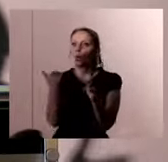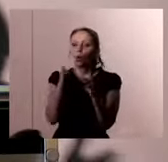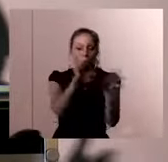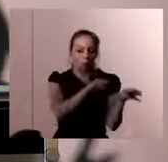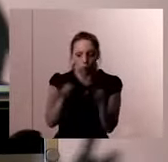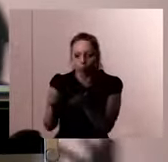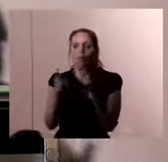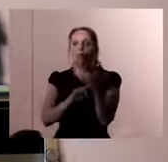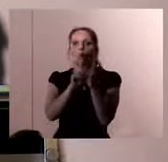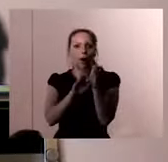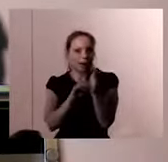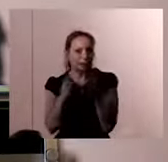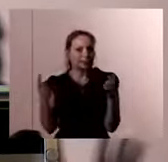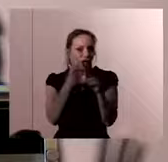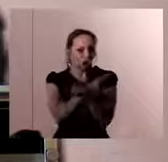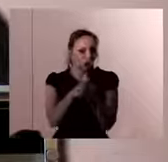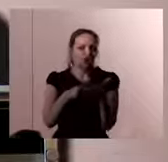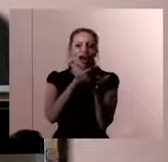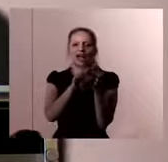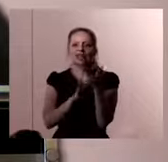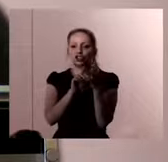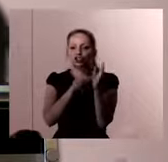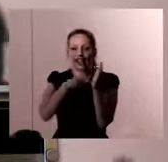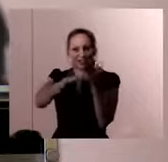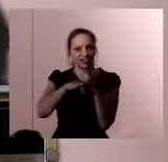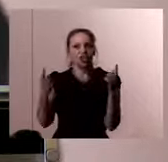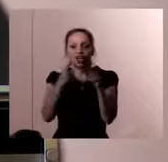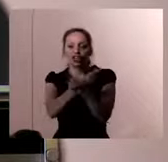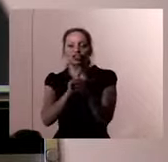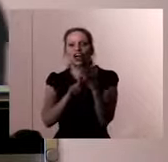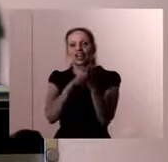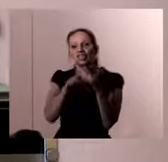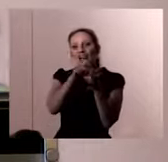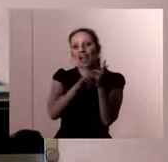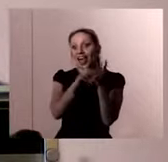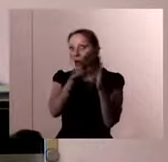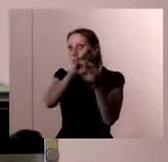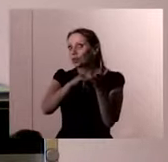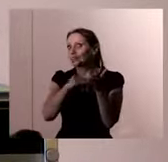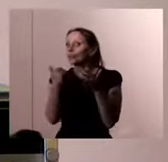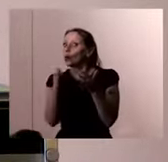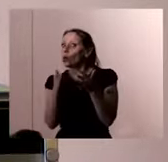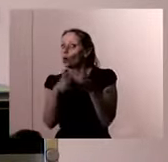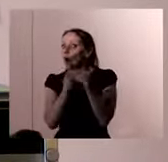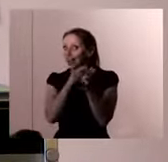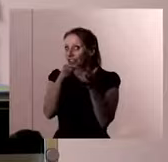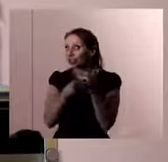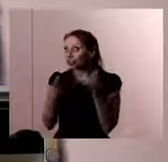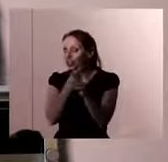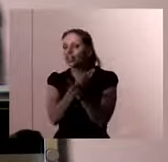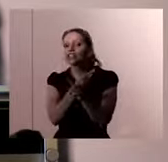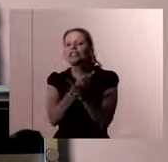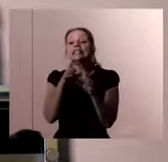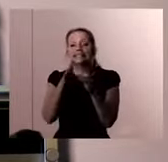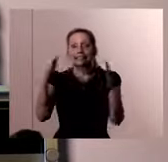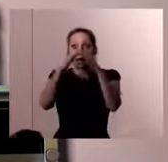relocate, lease, change tenants, change landlords, change real estate agents, begin renovating, or